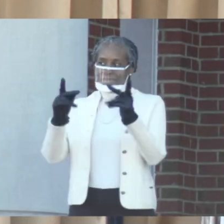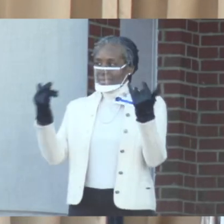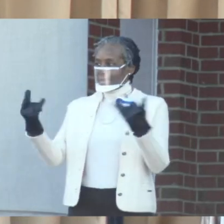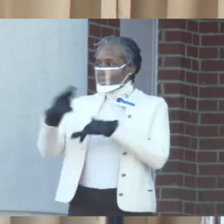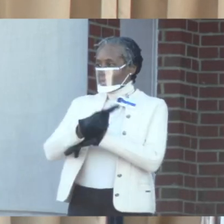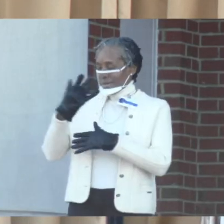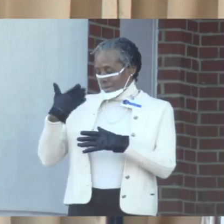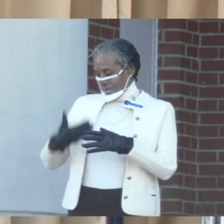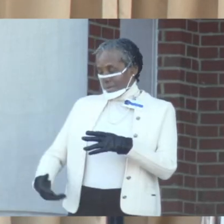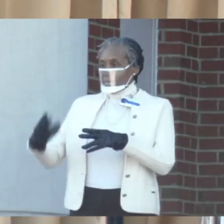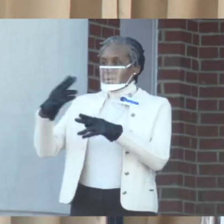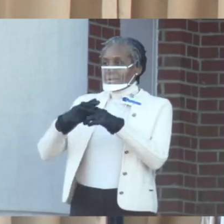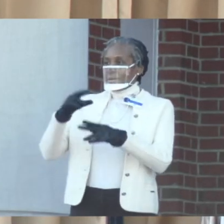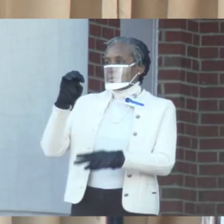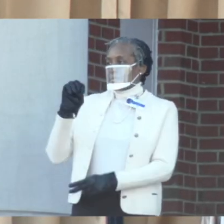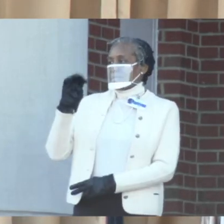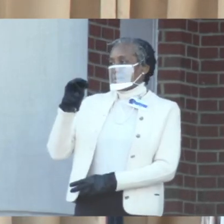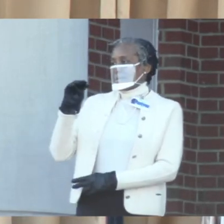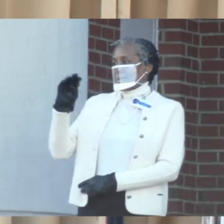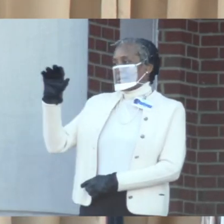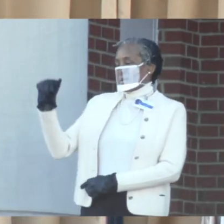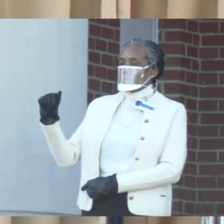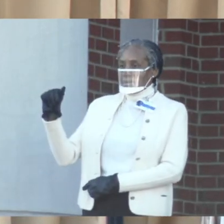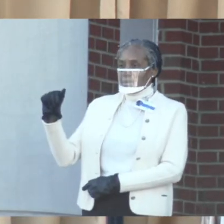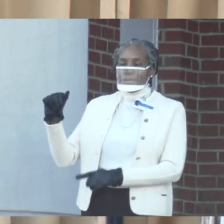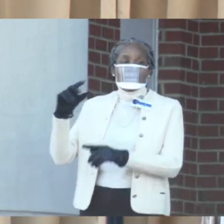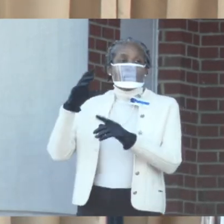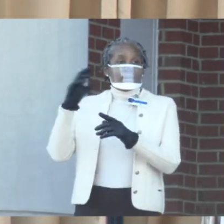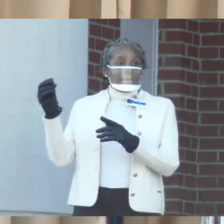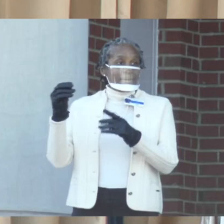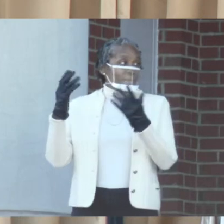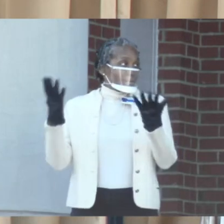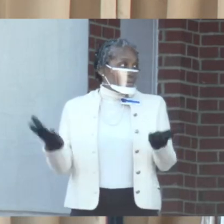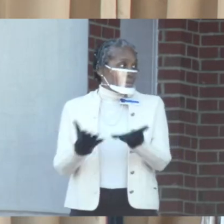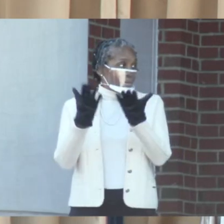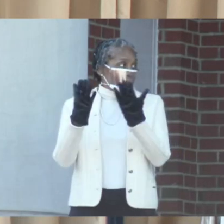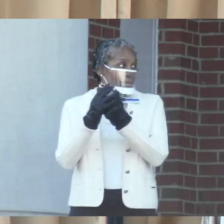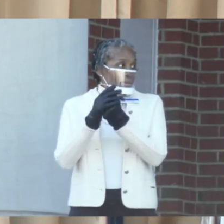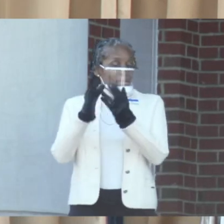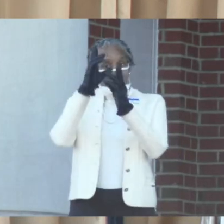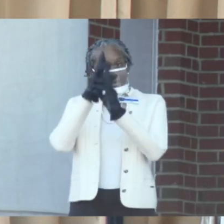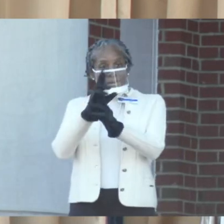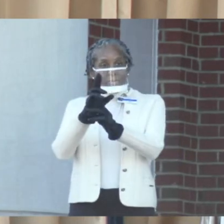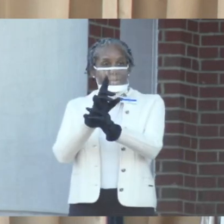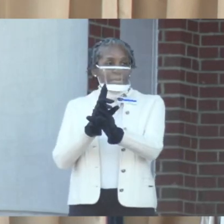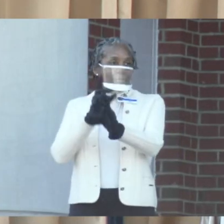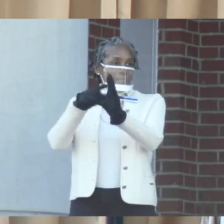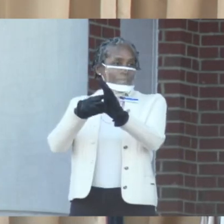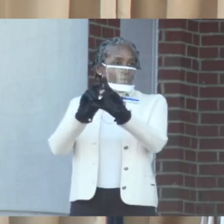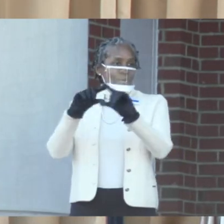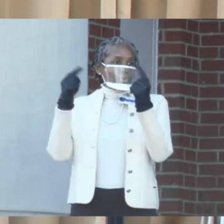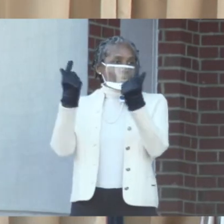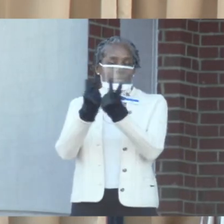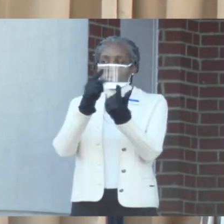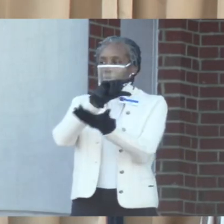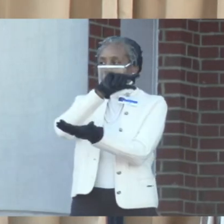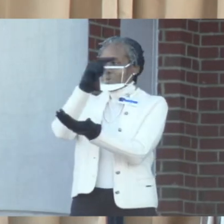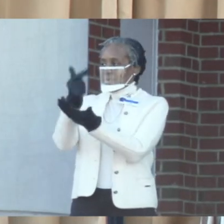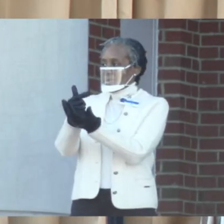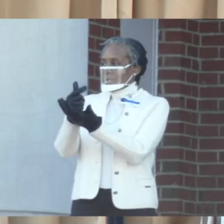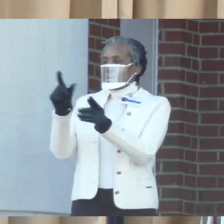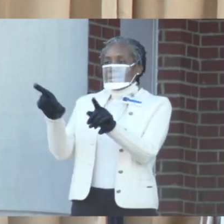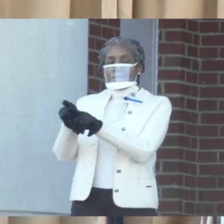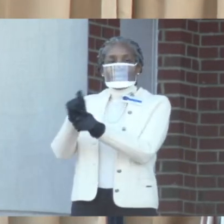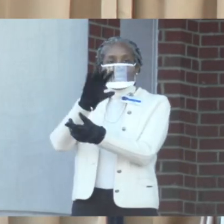My name is Emma, and it's a privilege to be before you today. I'm honored to graduate with you as both a Cato Middle College